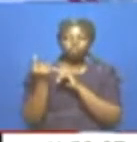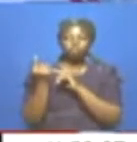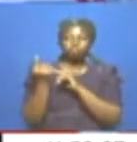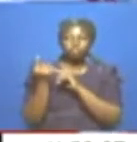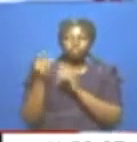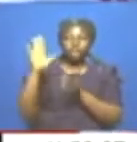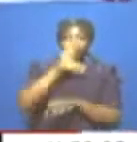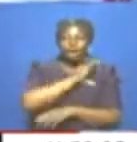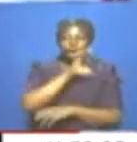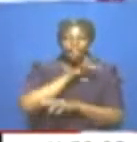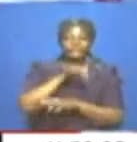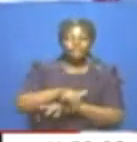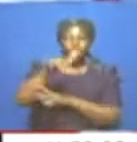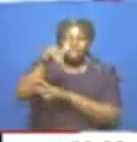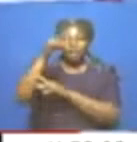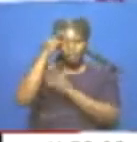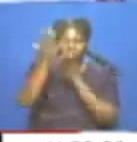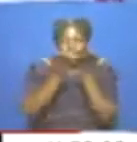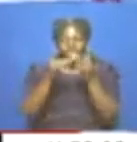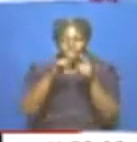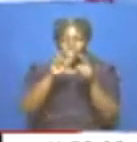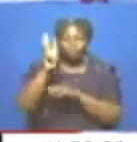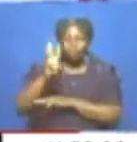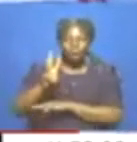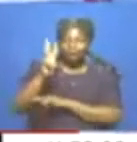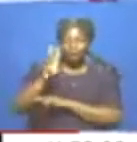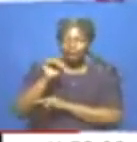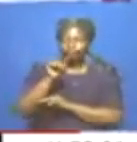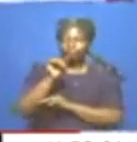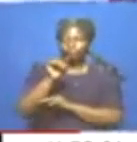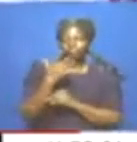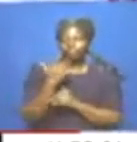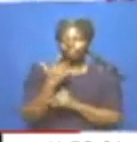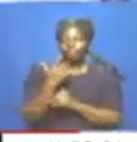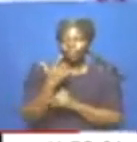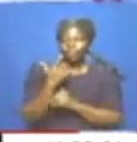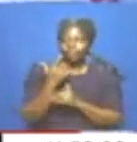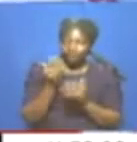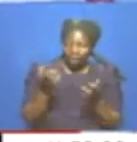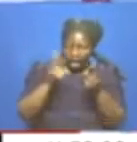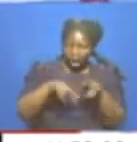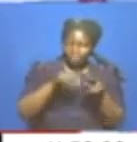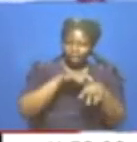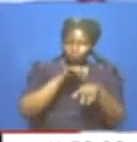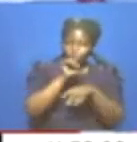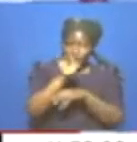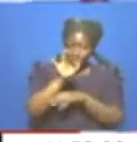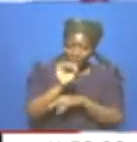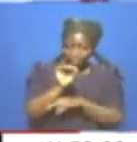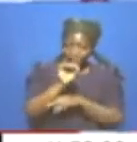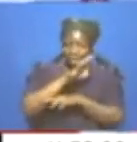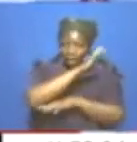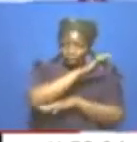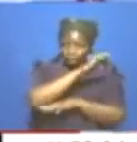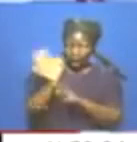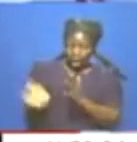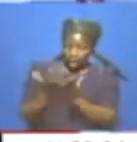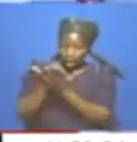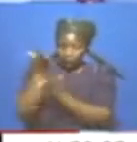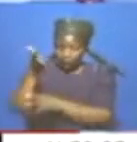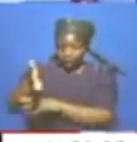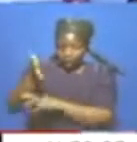service to Wajir, of which as per the schedule, departing Wilson 2:30 in the afternoon and arriving here at 3:40, departing